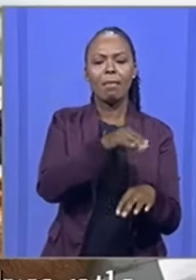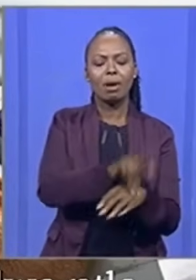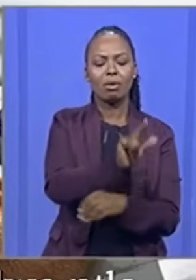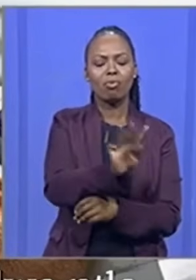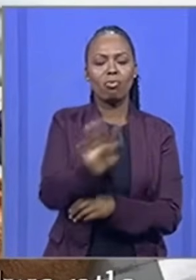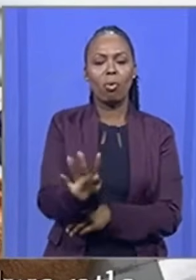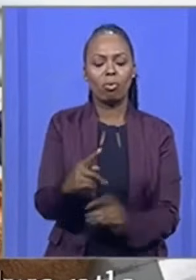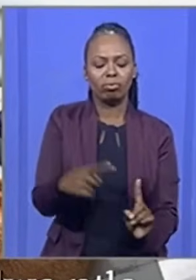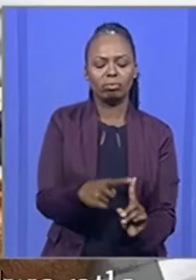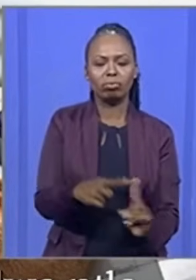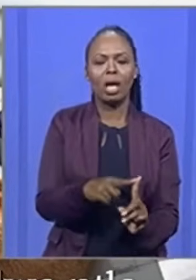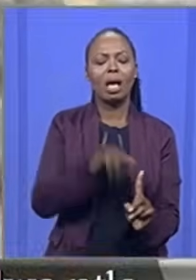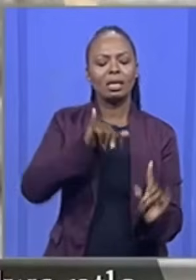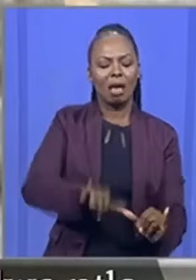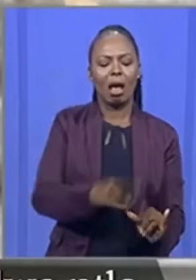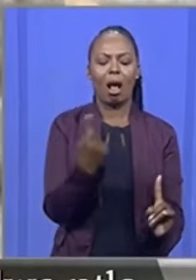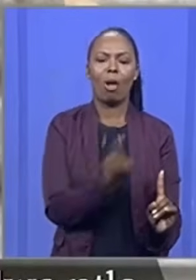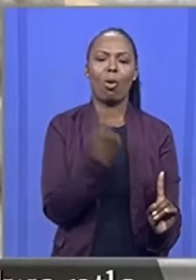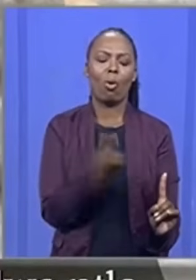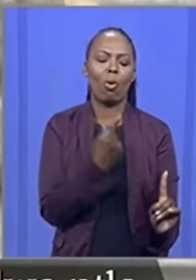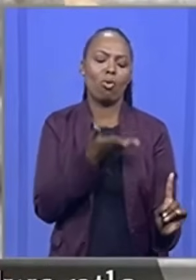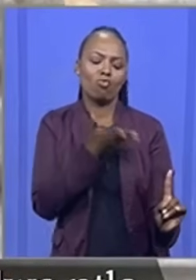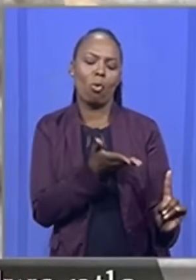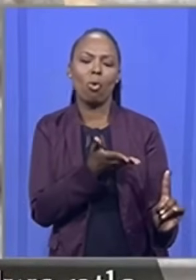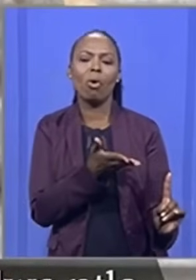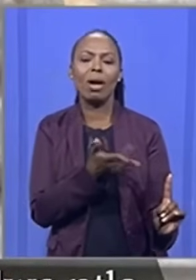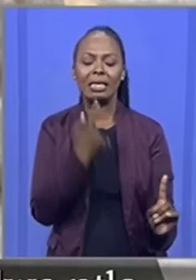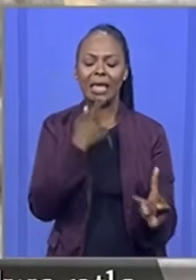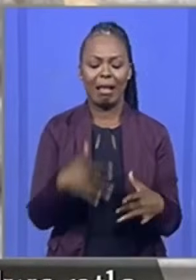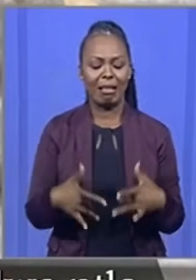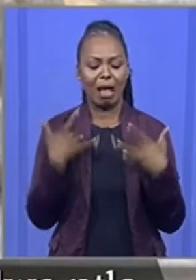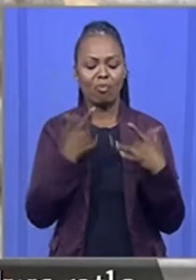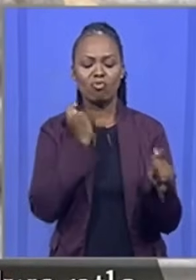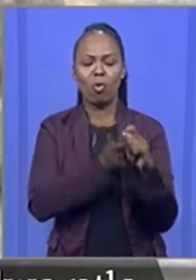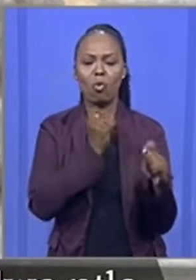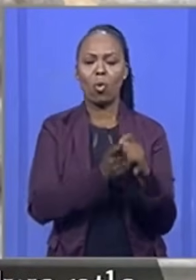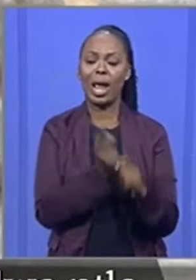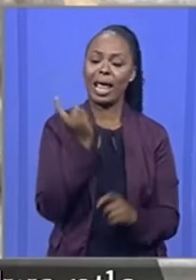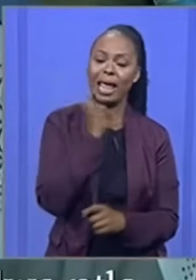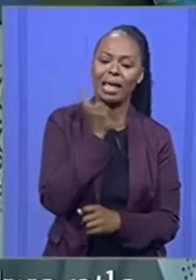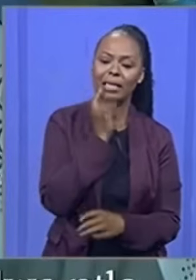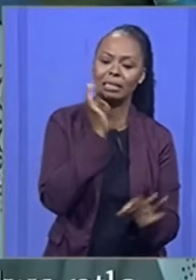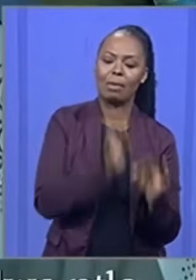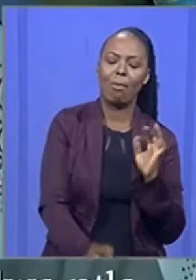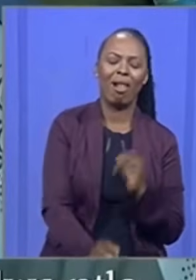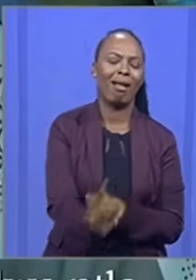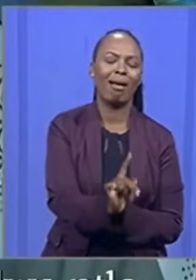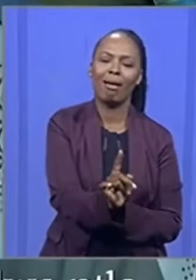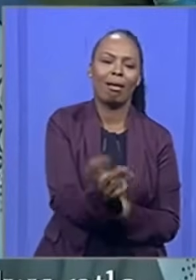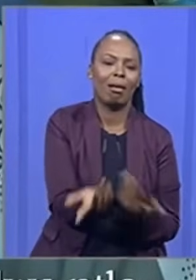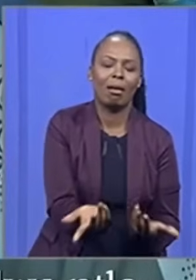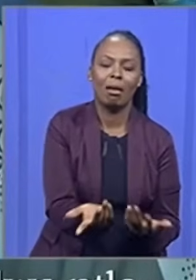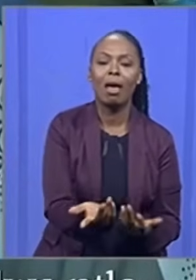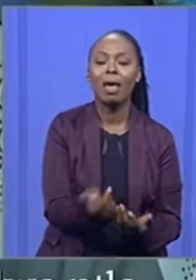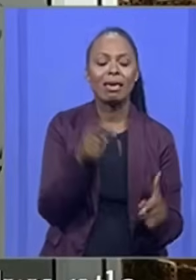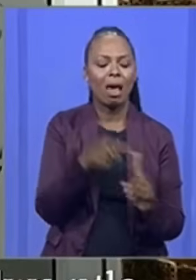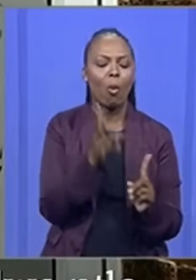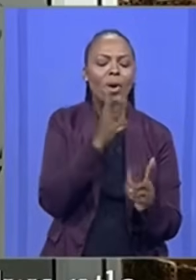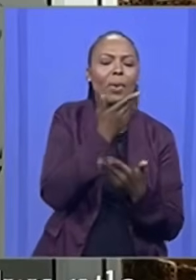74 o dula a le esi mme a re botshelo mo mokhukhung ono ga bo bonolo. Ga ana motlakase le